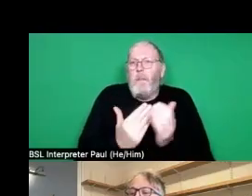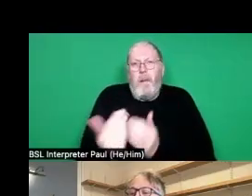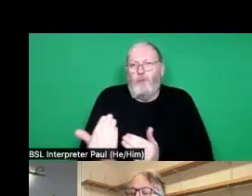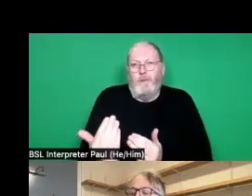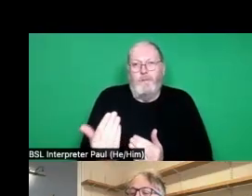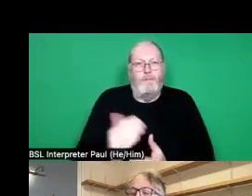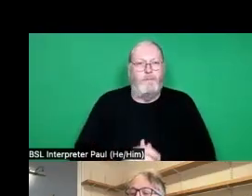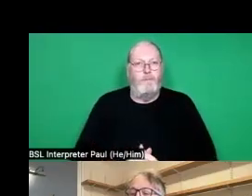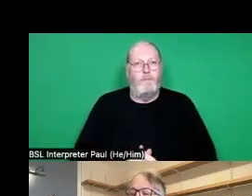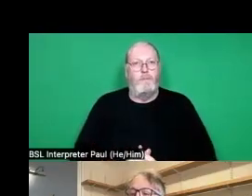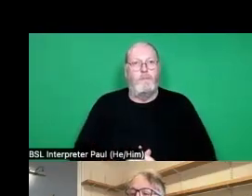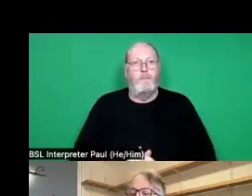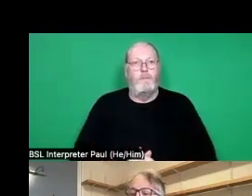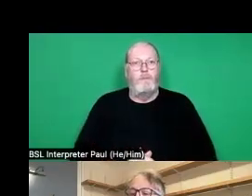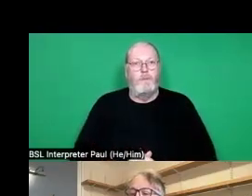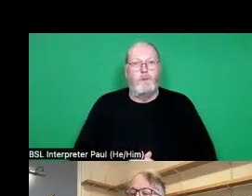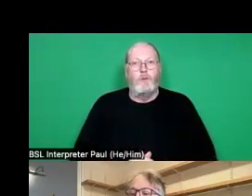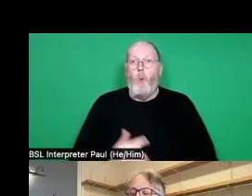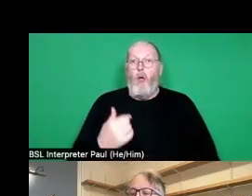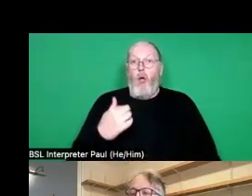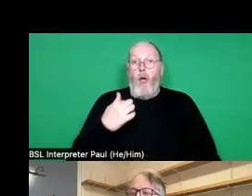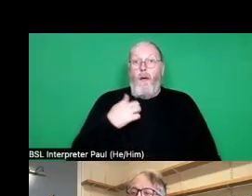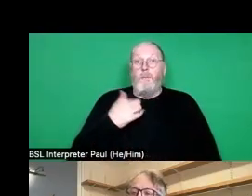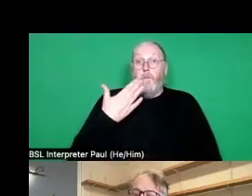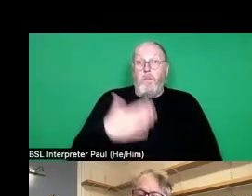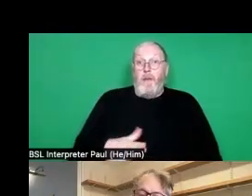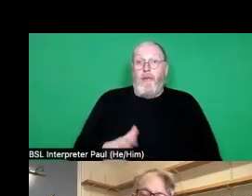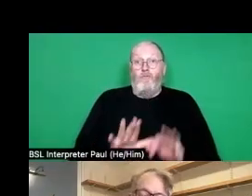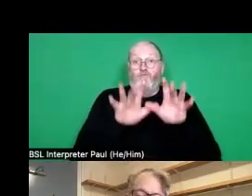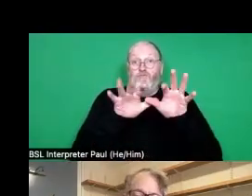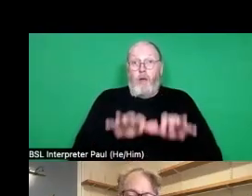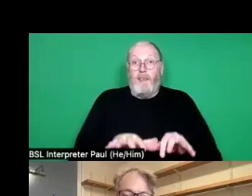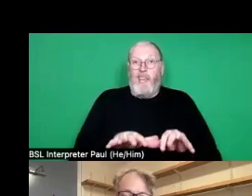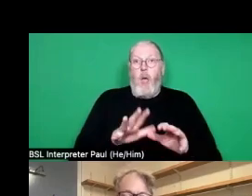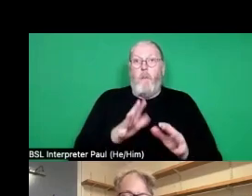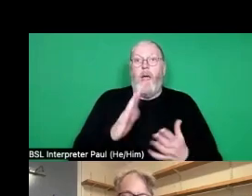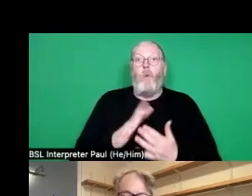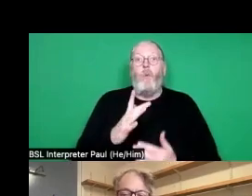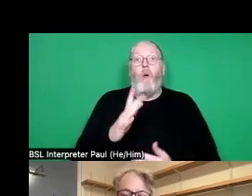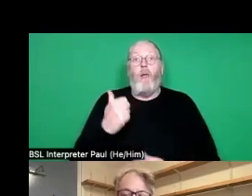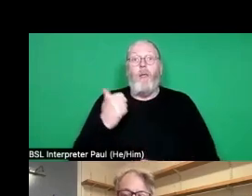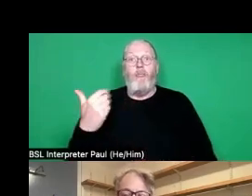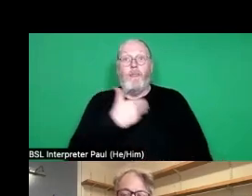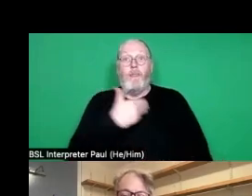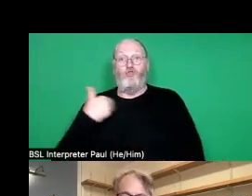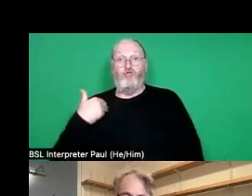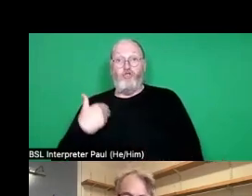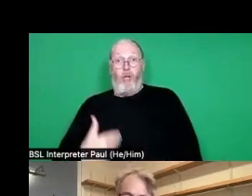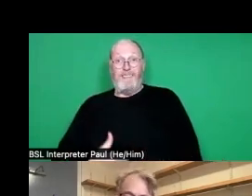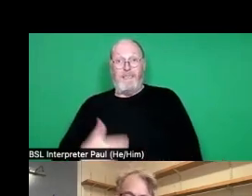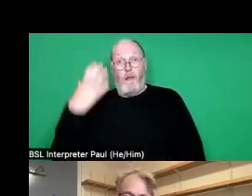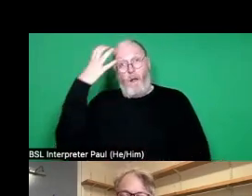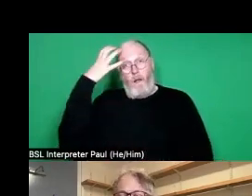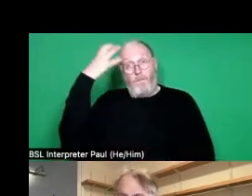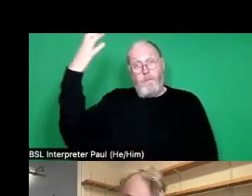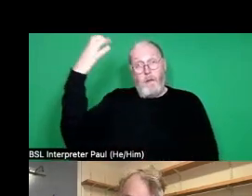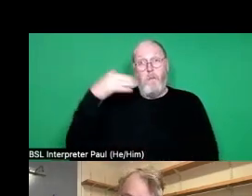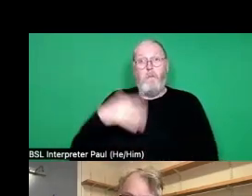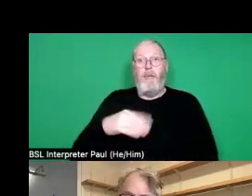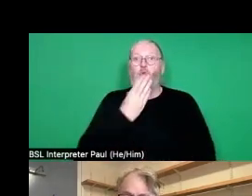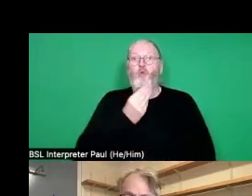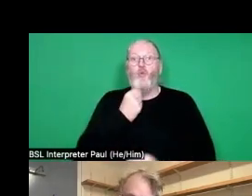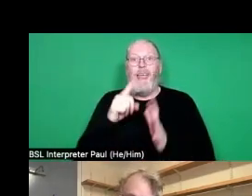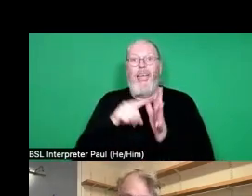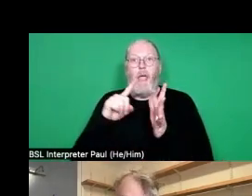So I've been writing something about the use of the Chinese state of AI to help